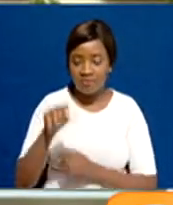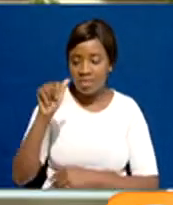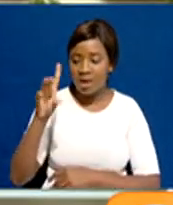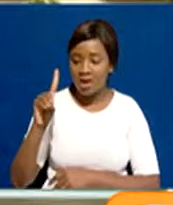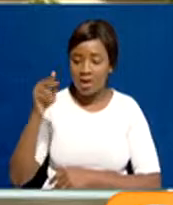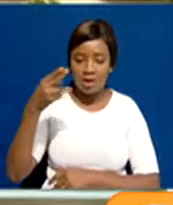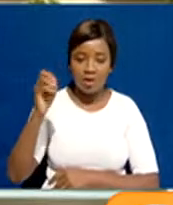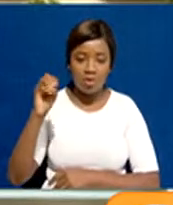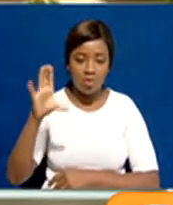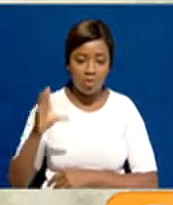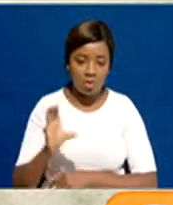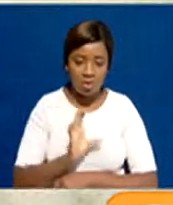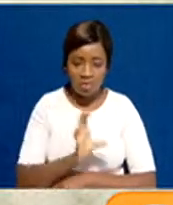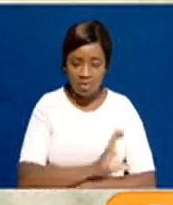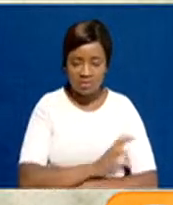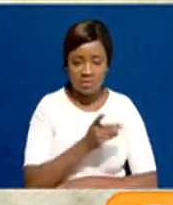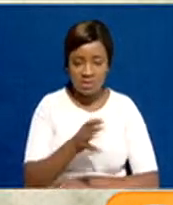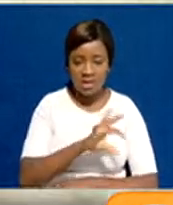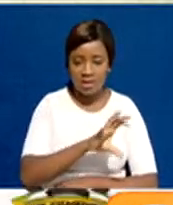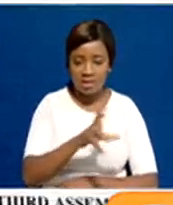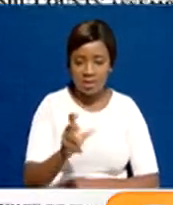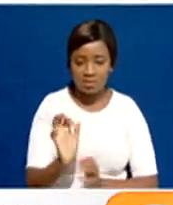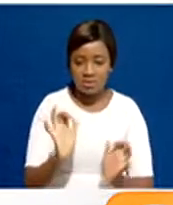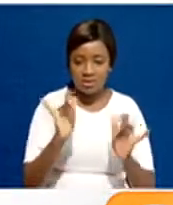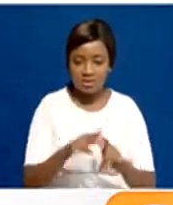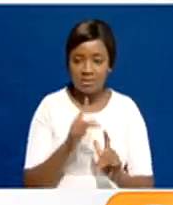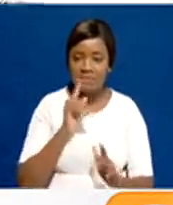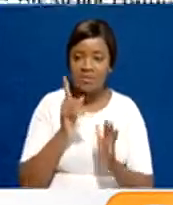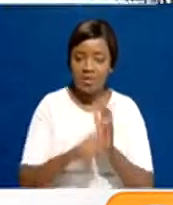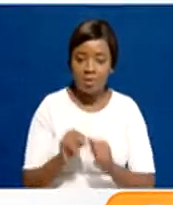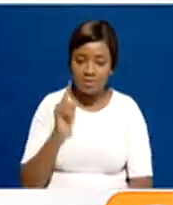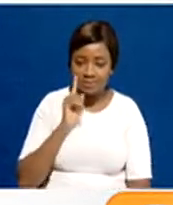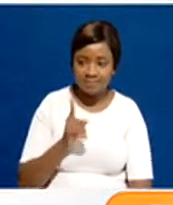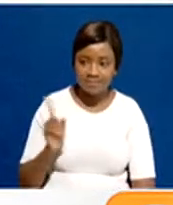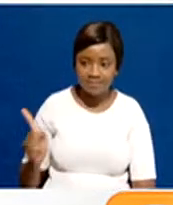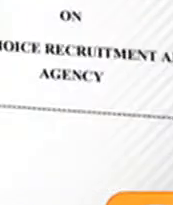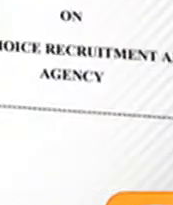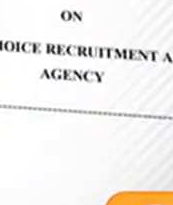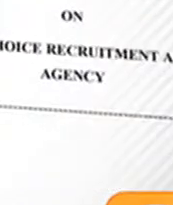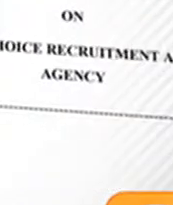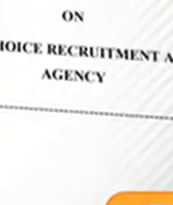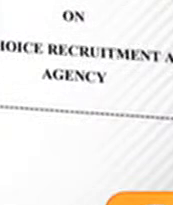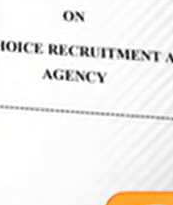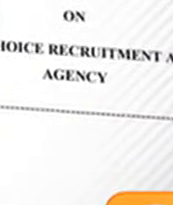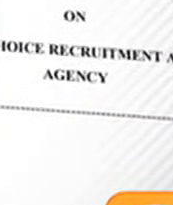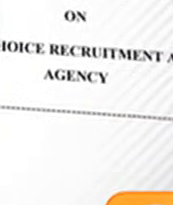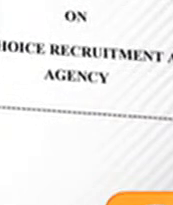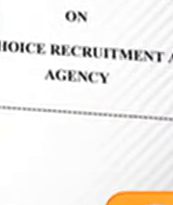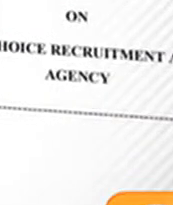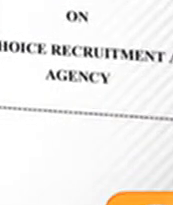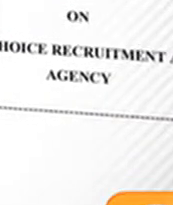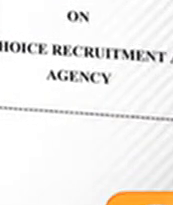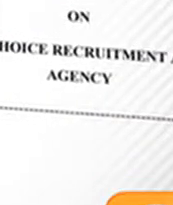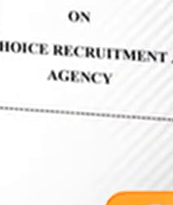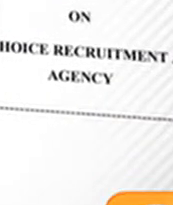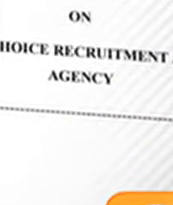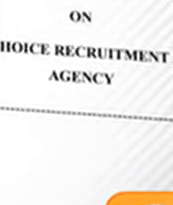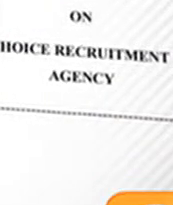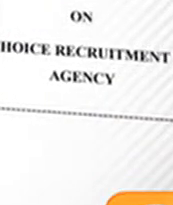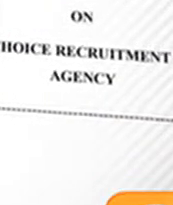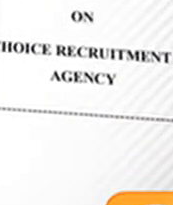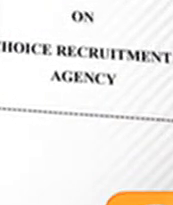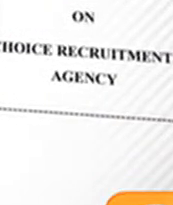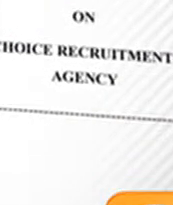assembly investigating the matter, the petitioners had submitted that a company named First Choice Consultancy and Recruitment Agency